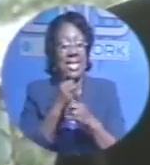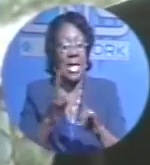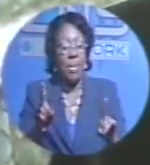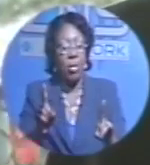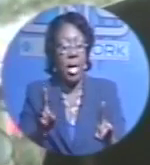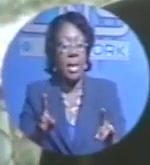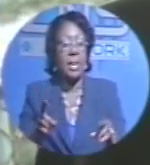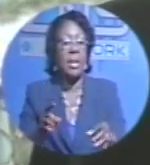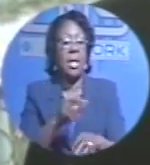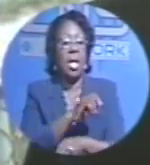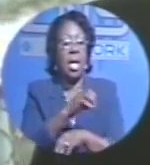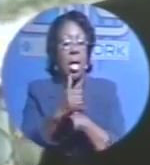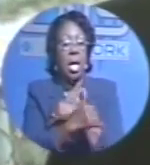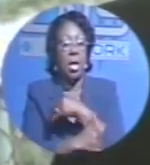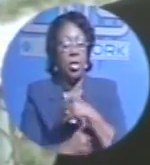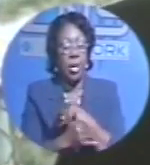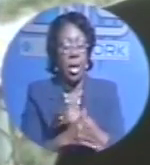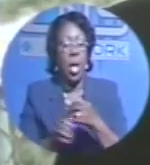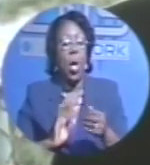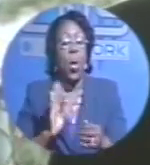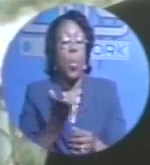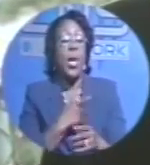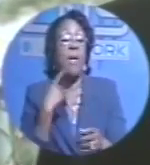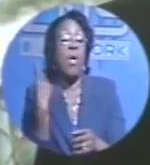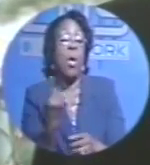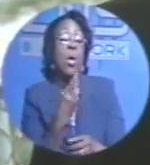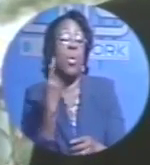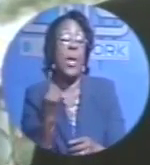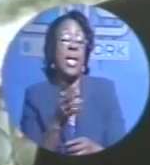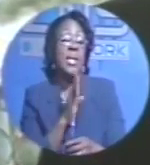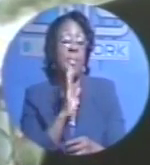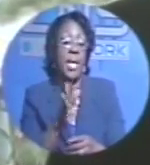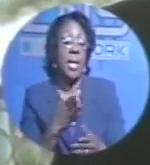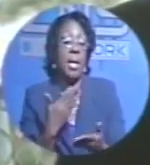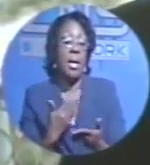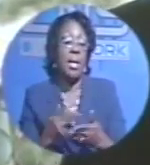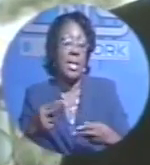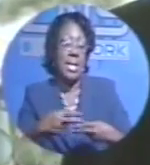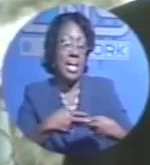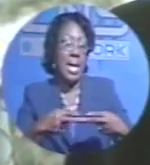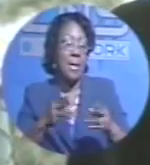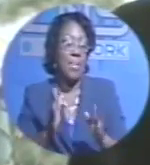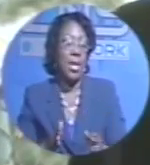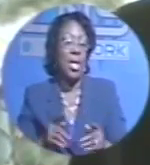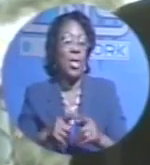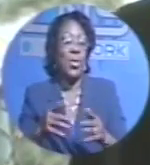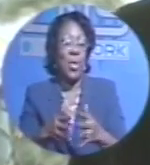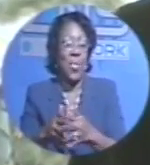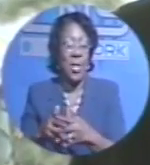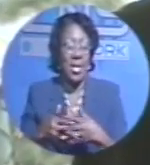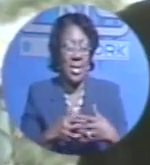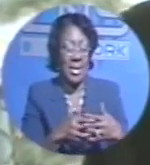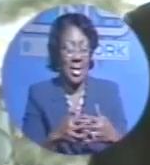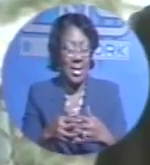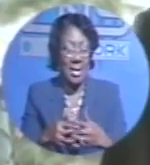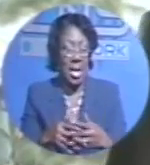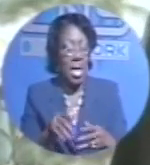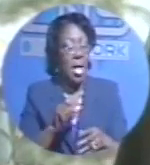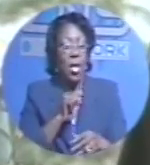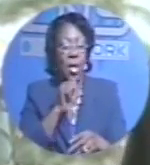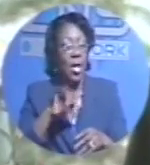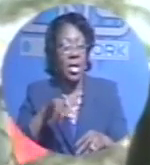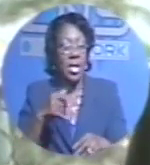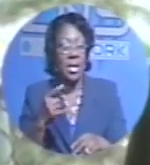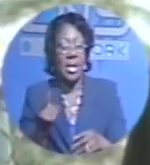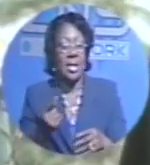state. We have always been a good neighbor to the United States, not just since